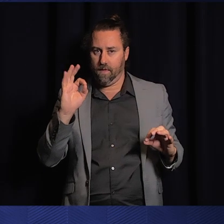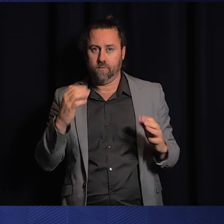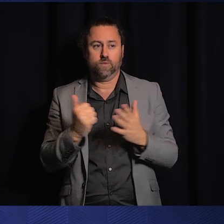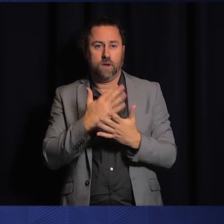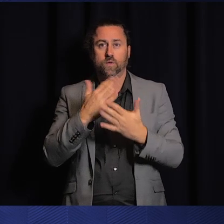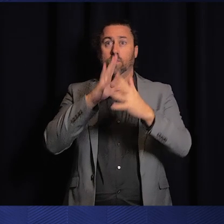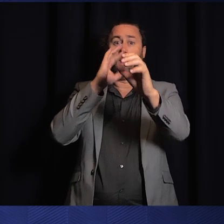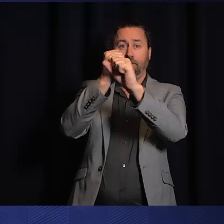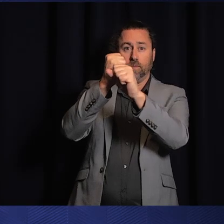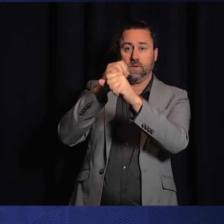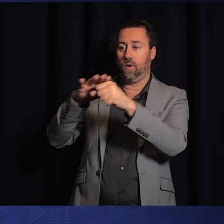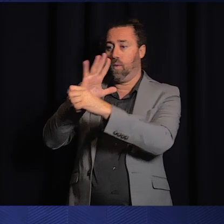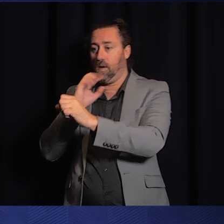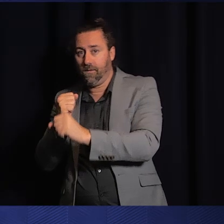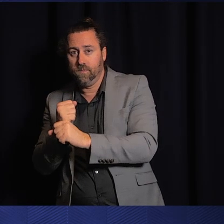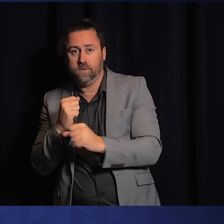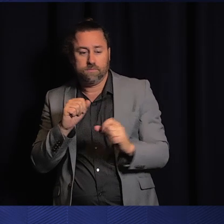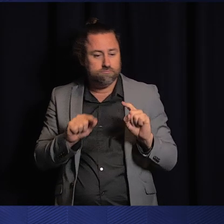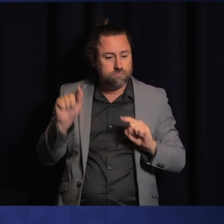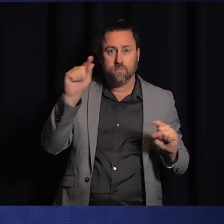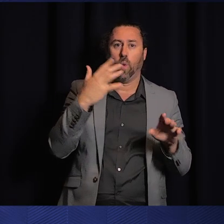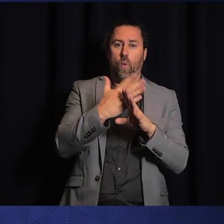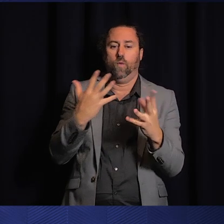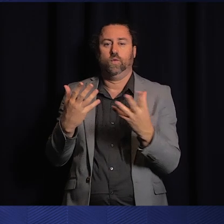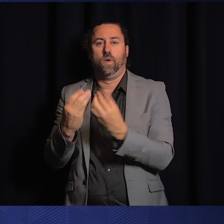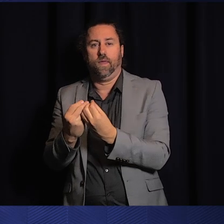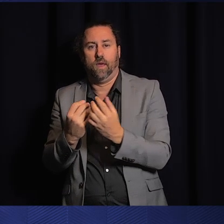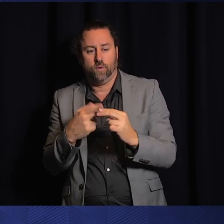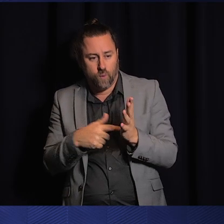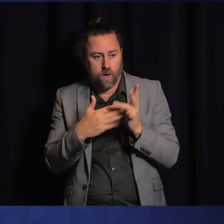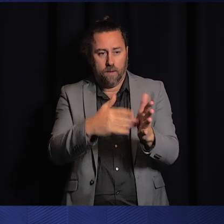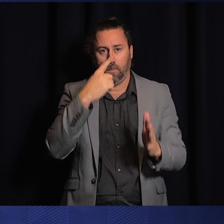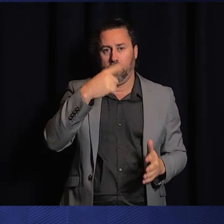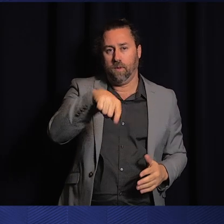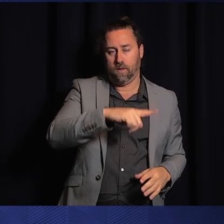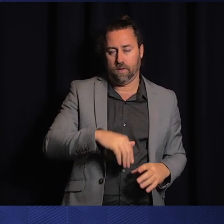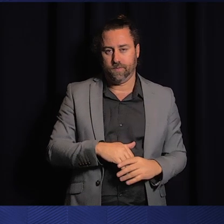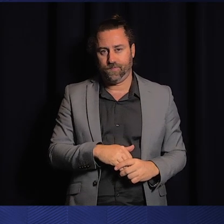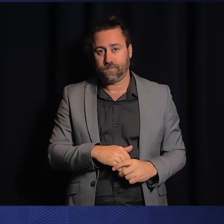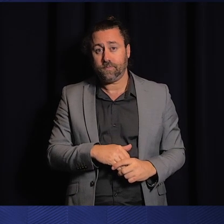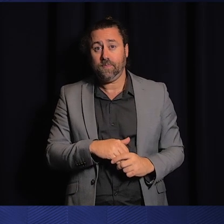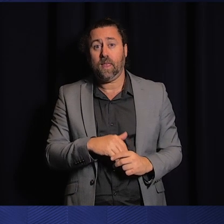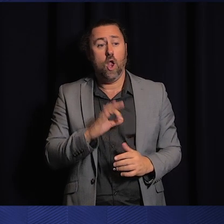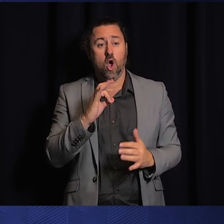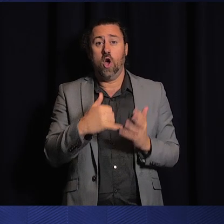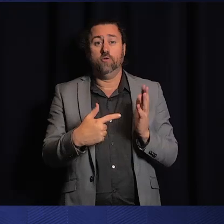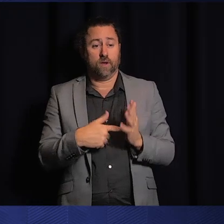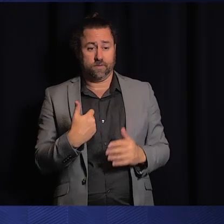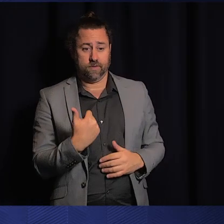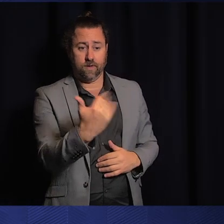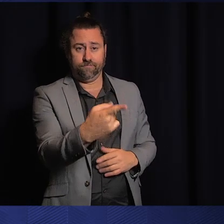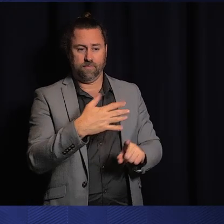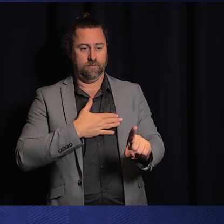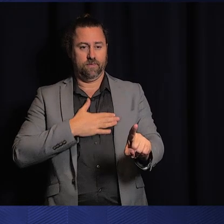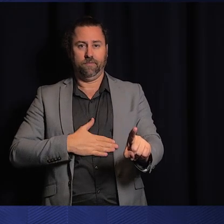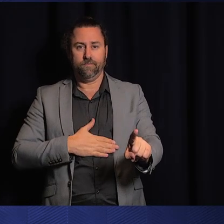participation, materialize an innovative technique of combining the voices of displaced and the